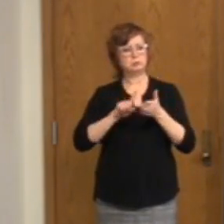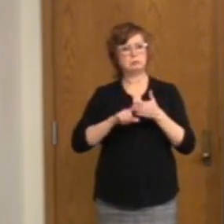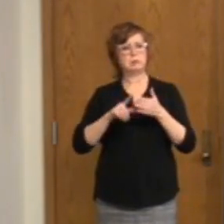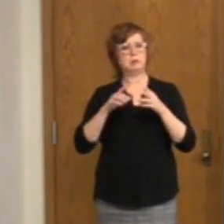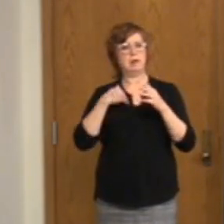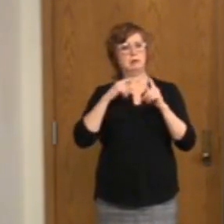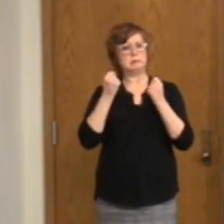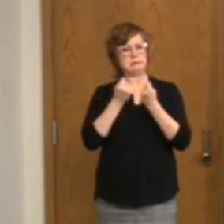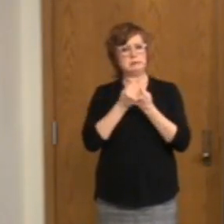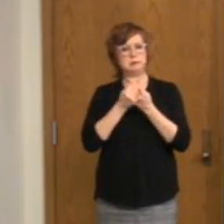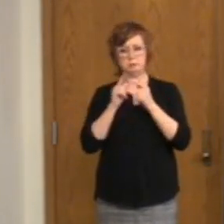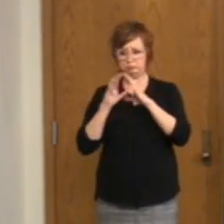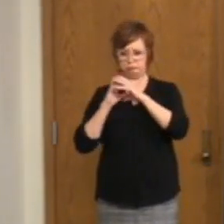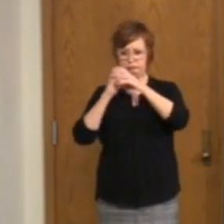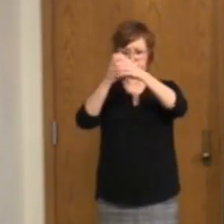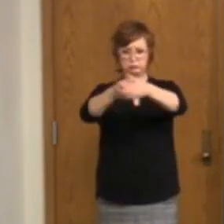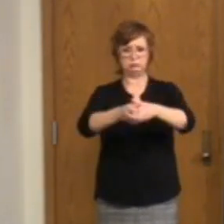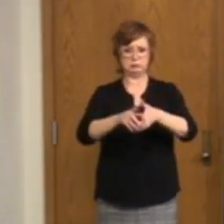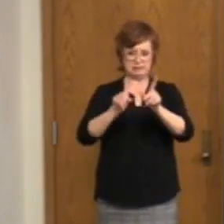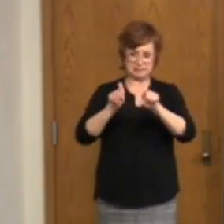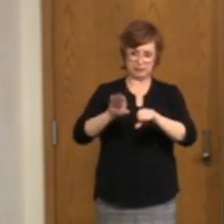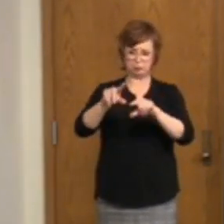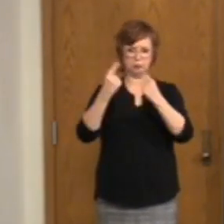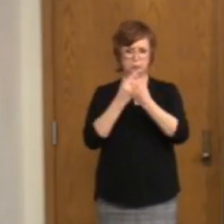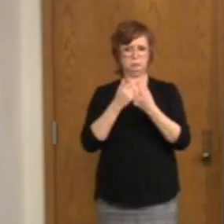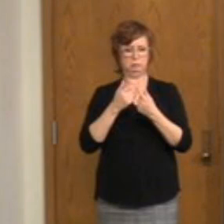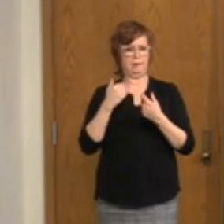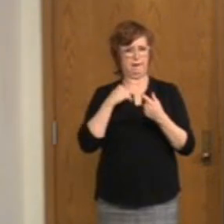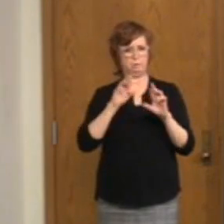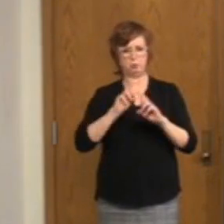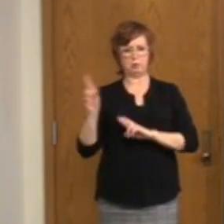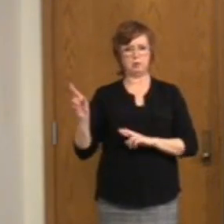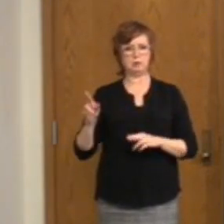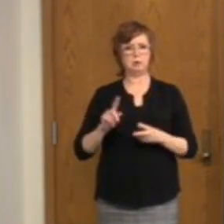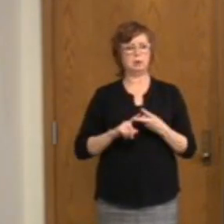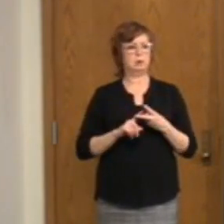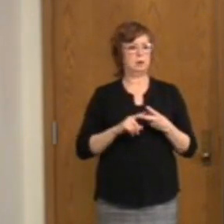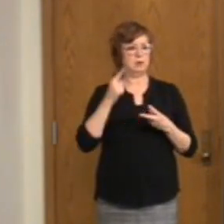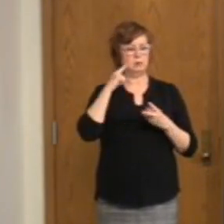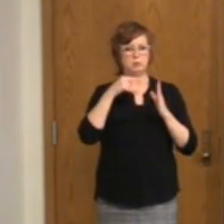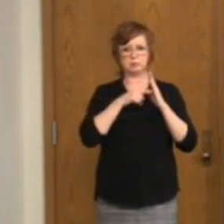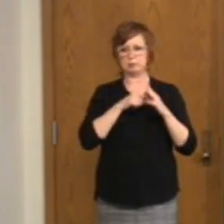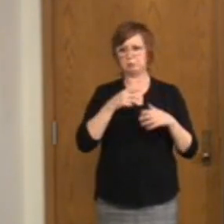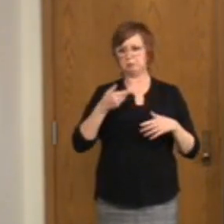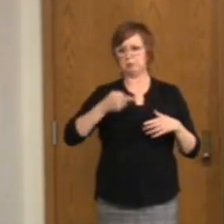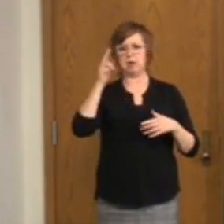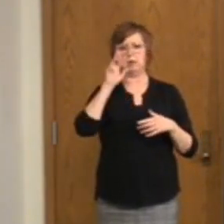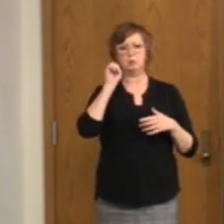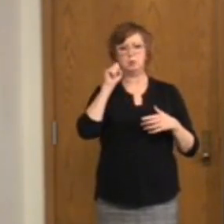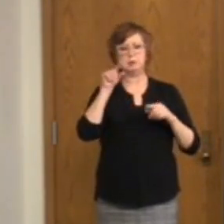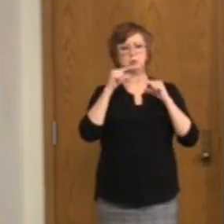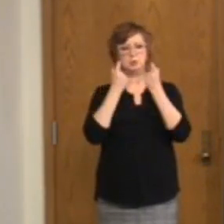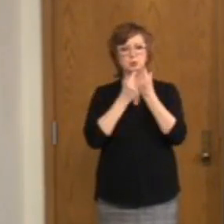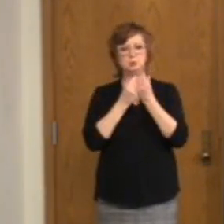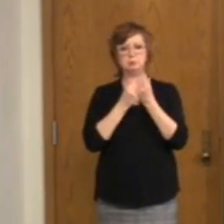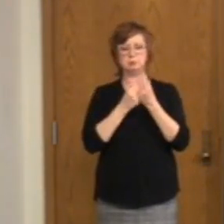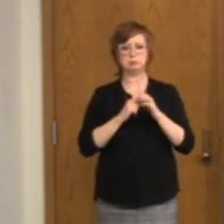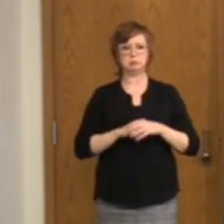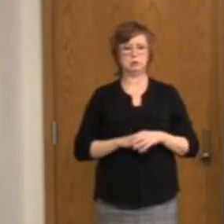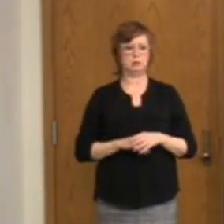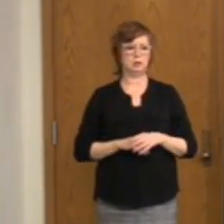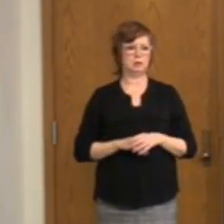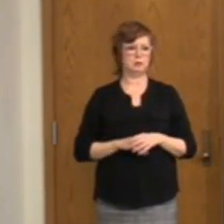do testing. So that's always been available, and certainly for high risk settings like industries where there could be